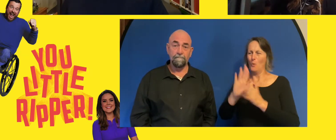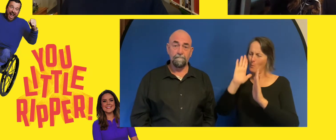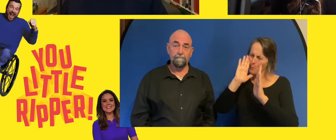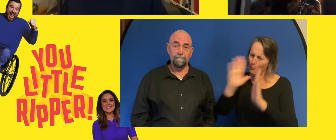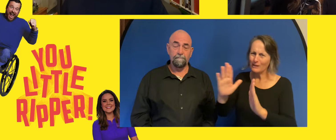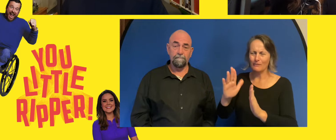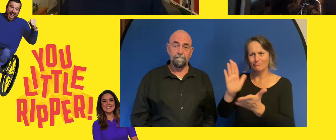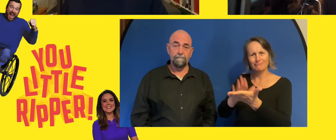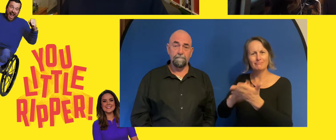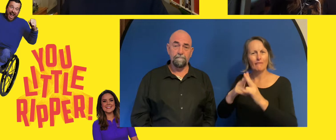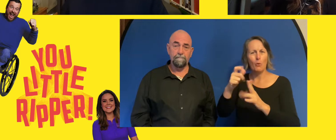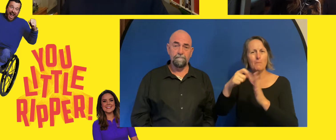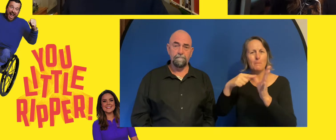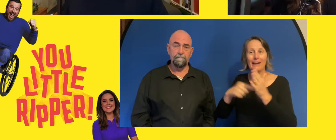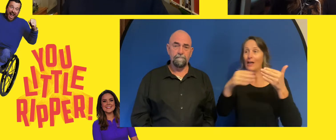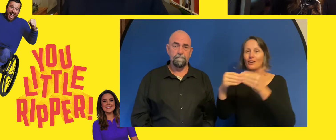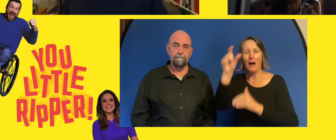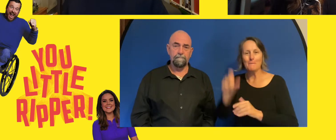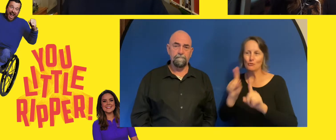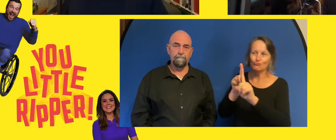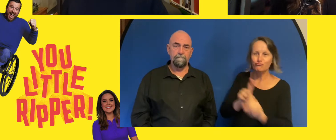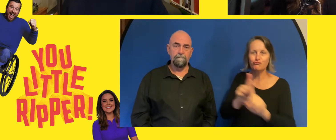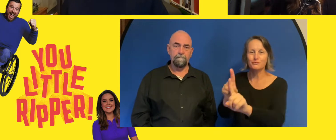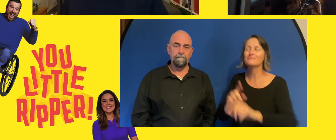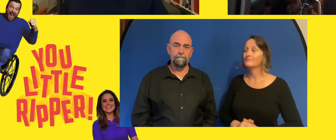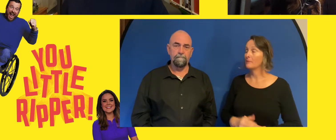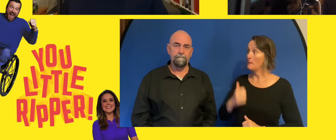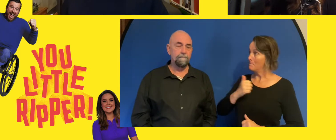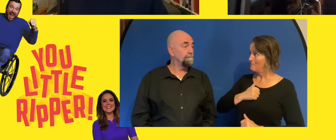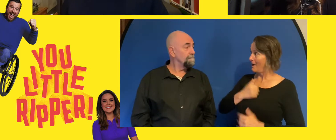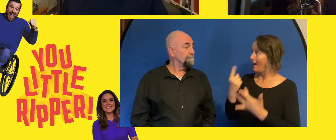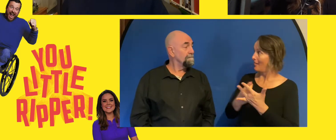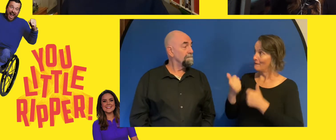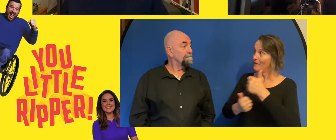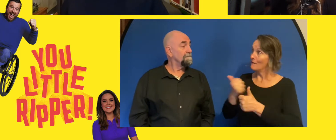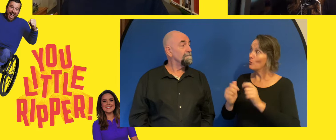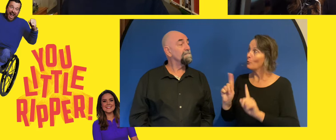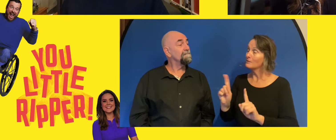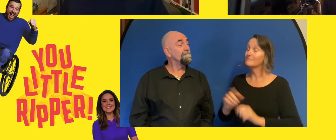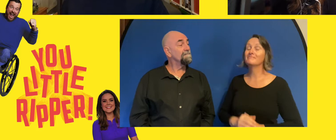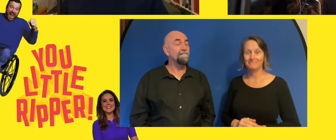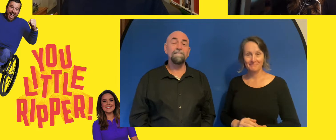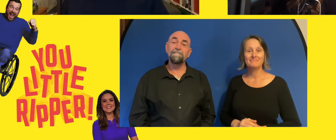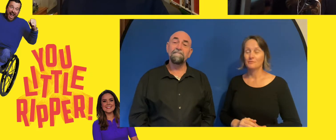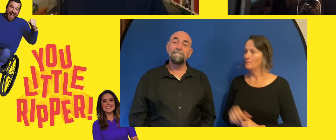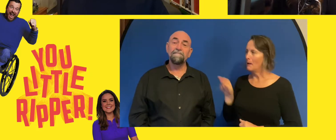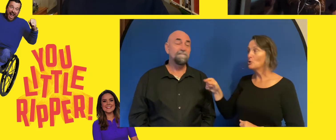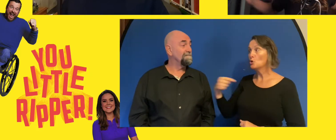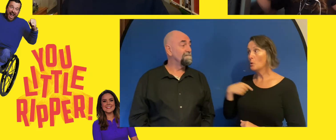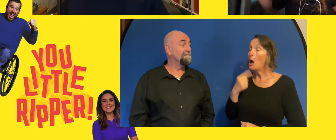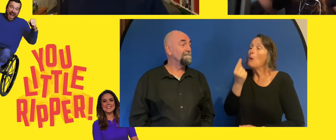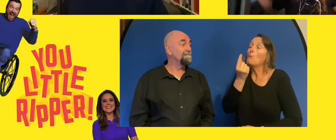so wonderful. My best of the rest, Kurt. Go for it. Goes for a sport well, it has to go to a sport that you and I